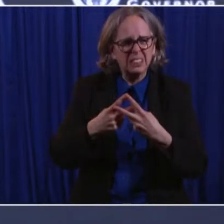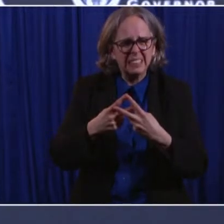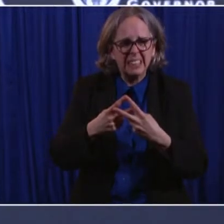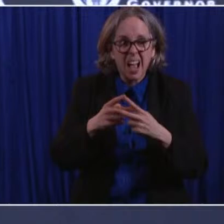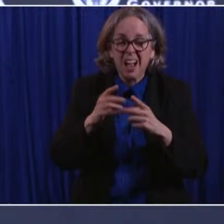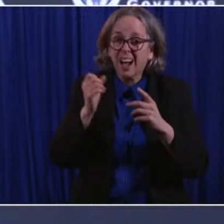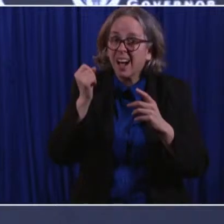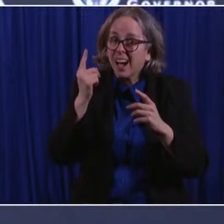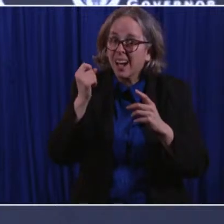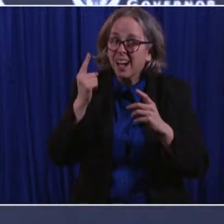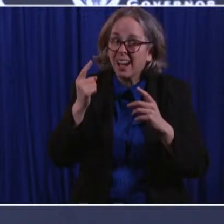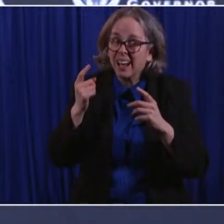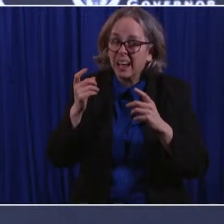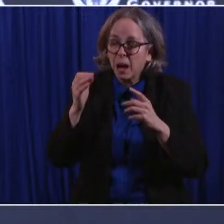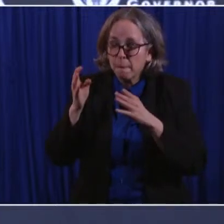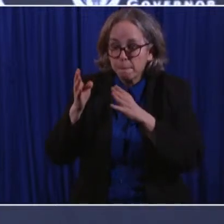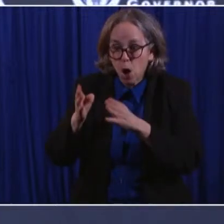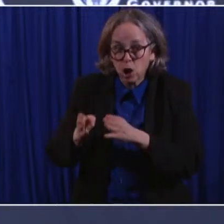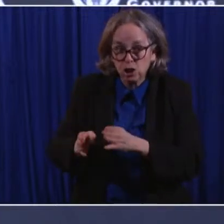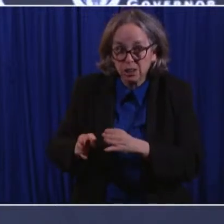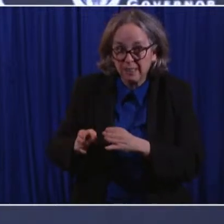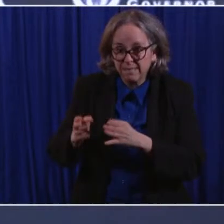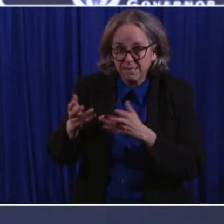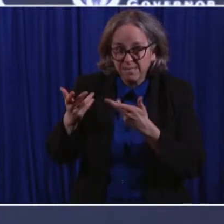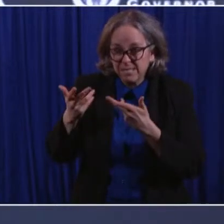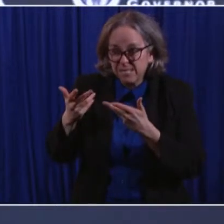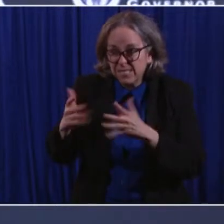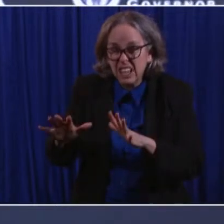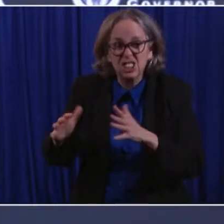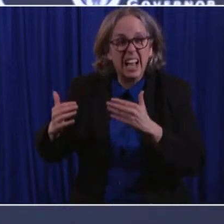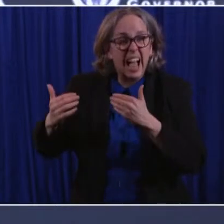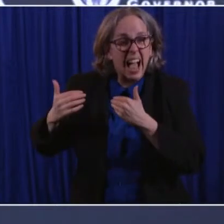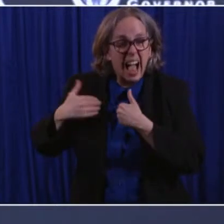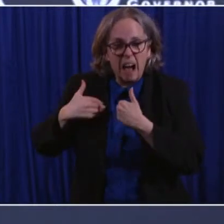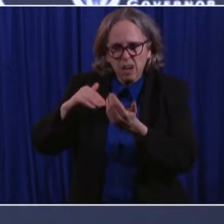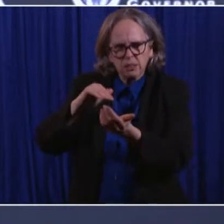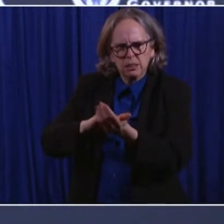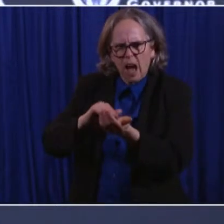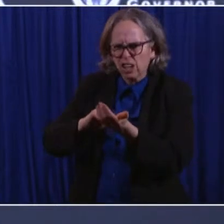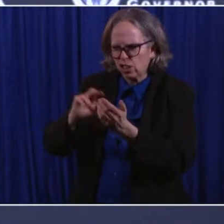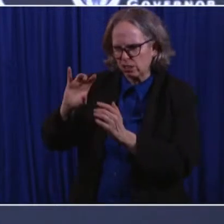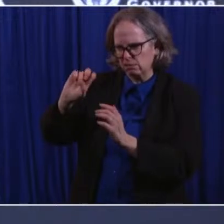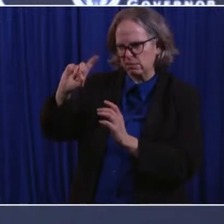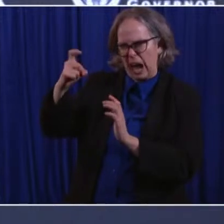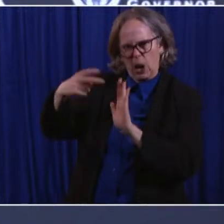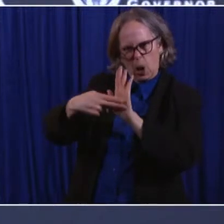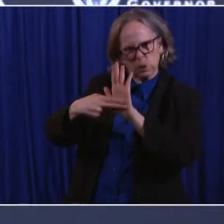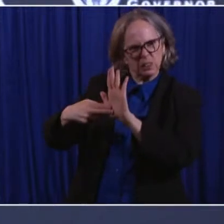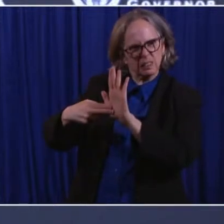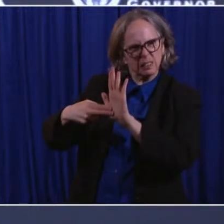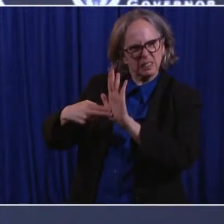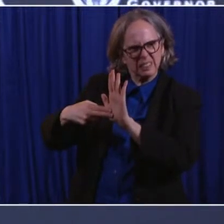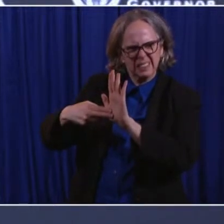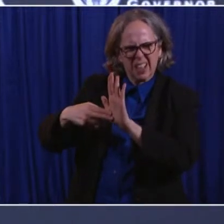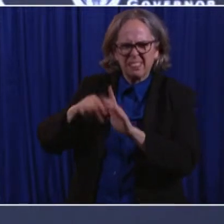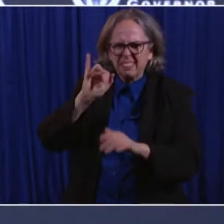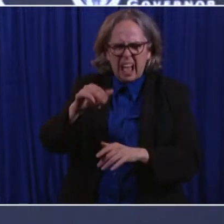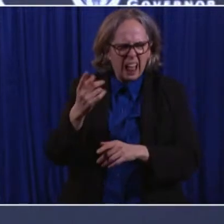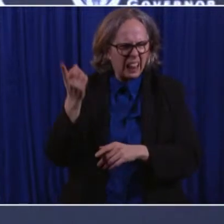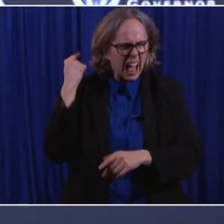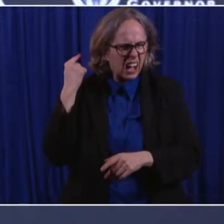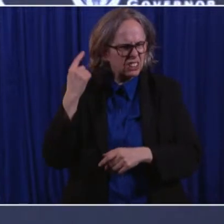quarantine has been medically diagnosed. Medically diagnosed. Well, in this case, you couldn't medically diagnose them